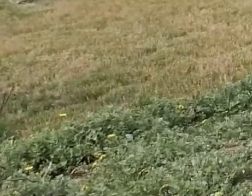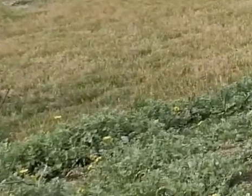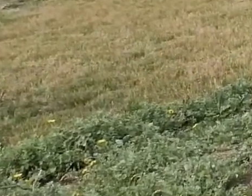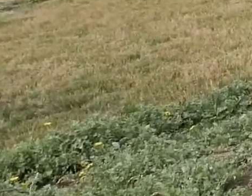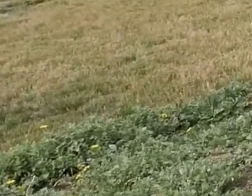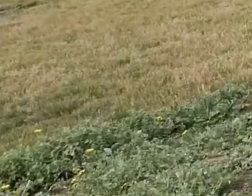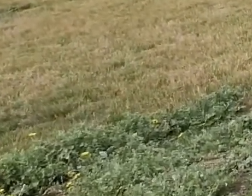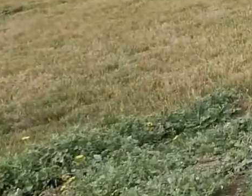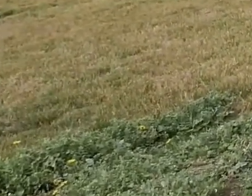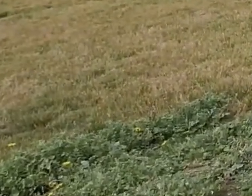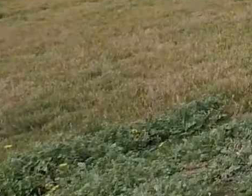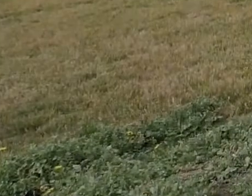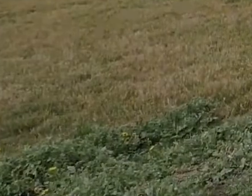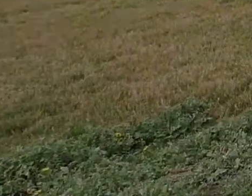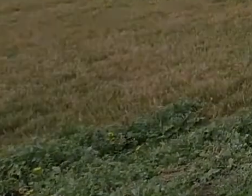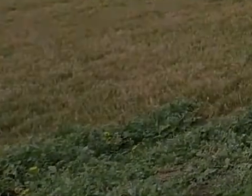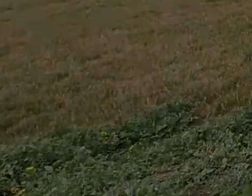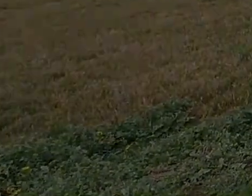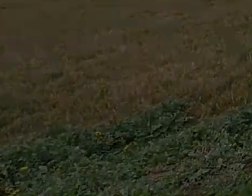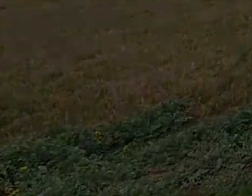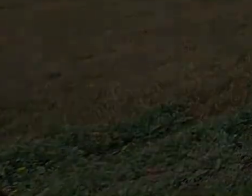go.